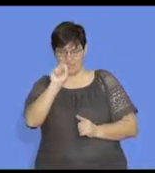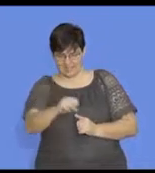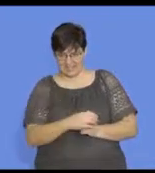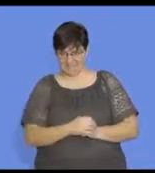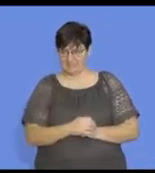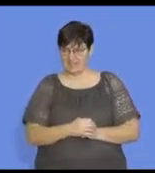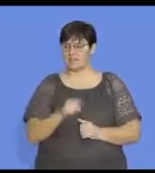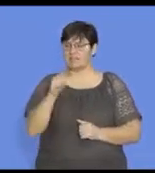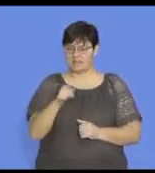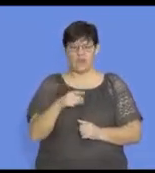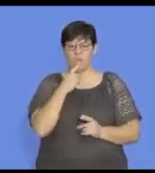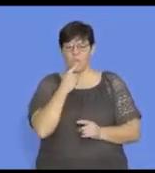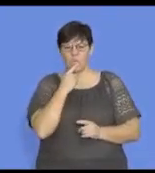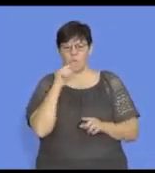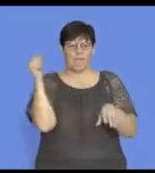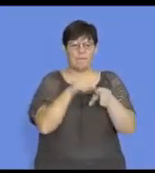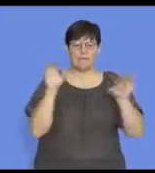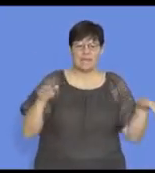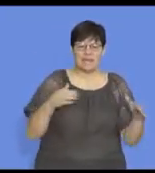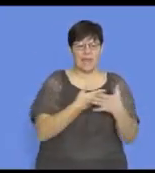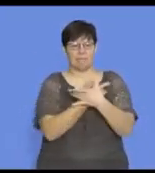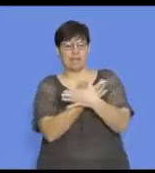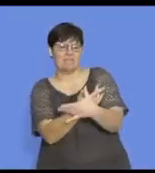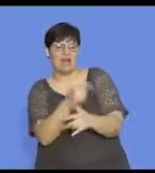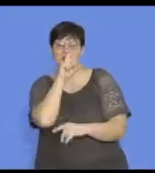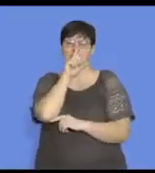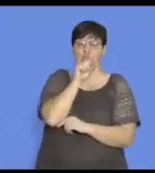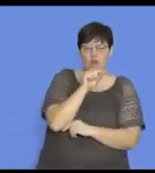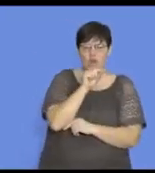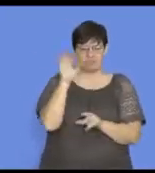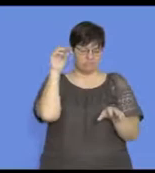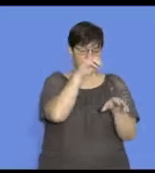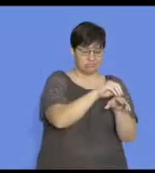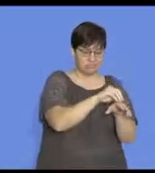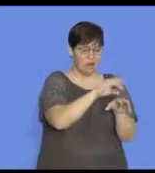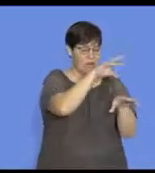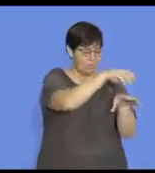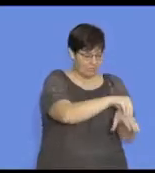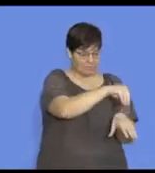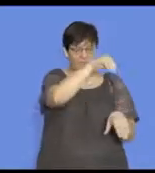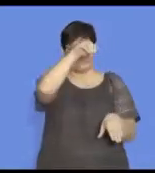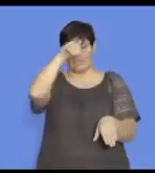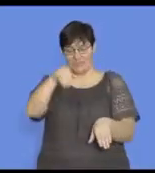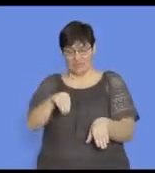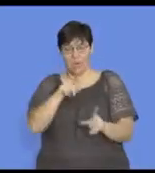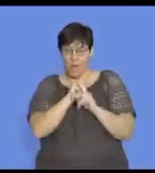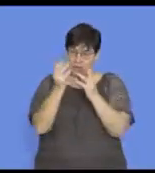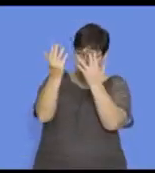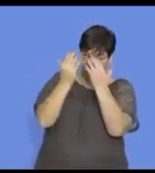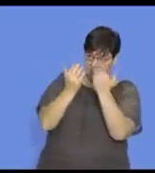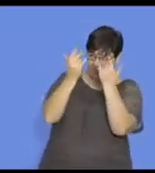my bees and my butterflies and my birds, all those kind of animals that are going to take this concept called